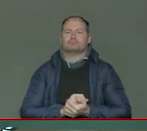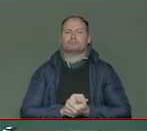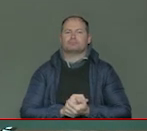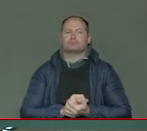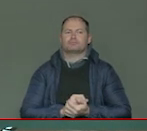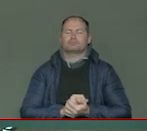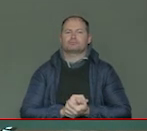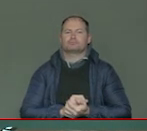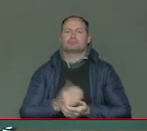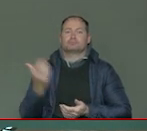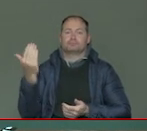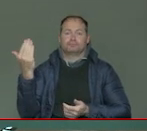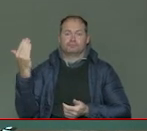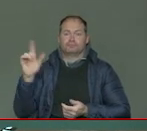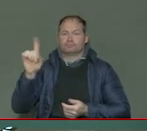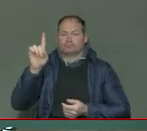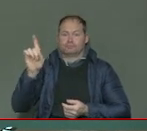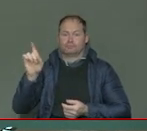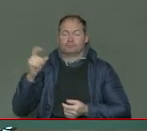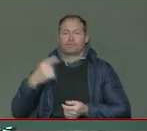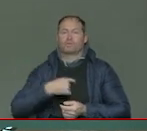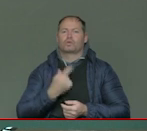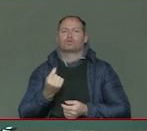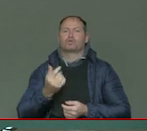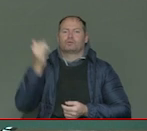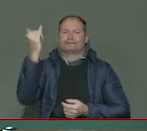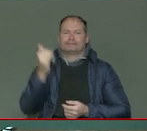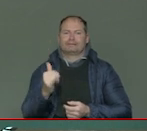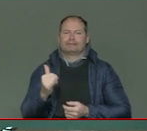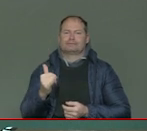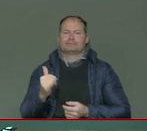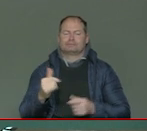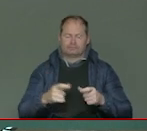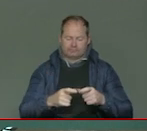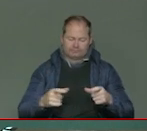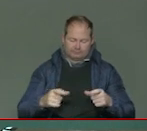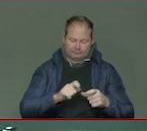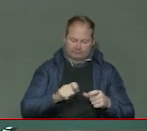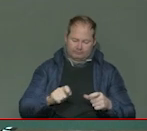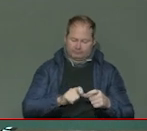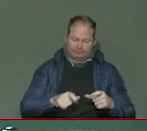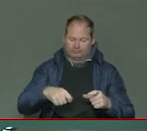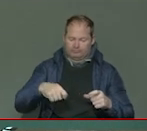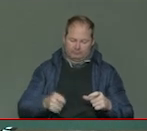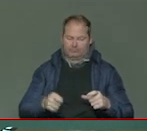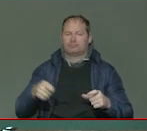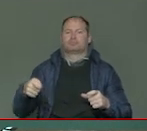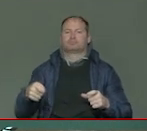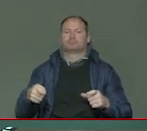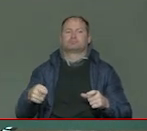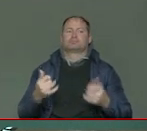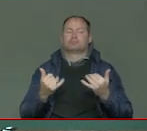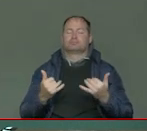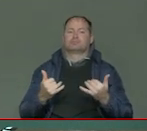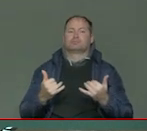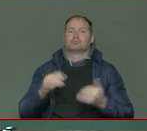we used to ask it when we did checks, when we did payments with checks. And now they still want us to do it with